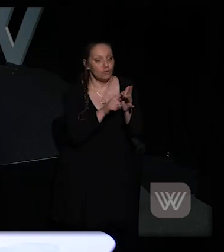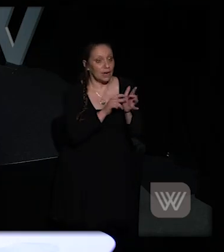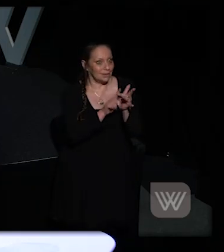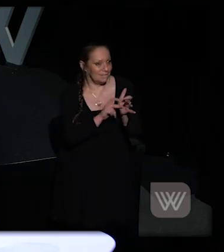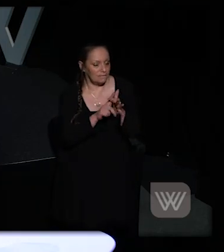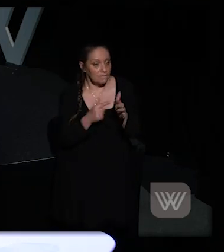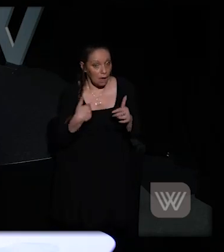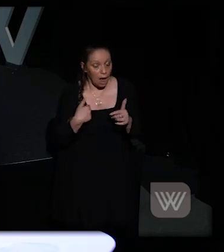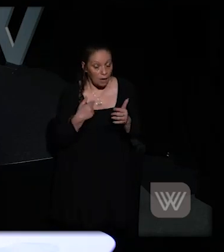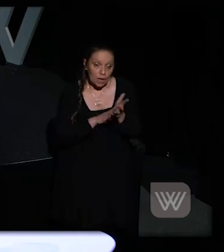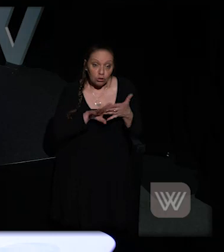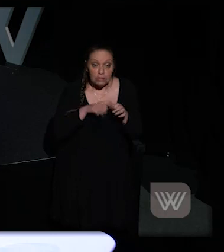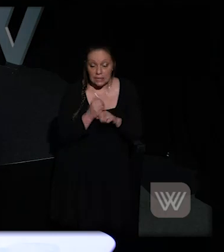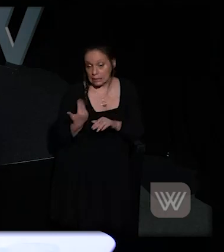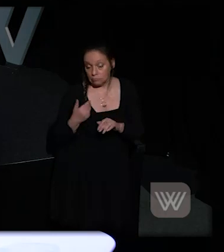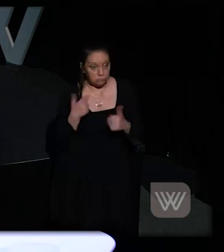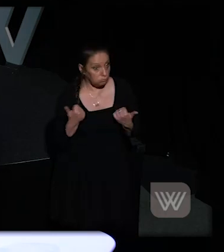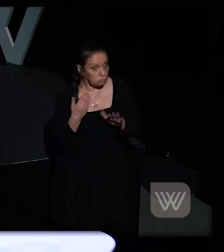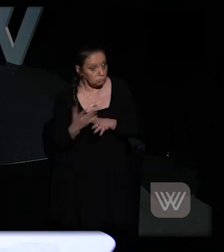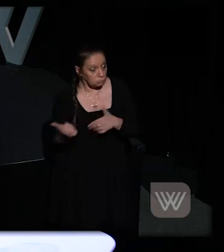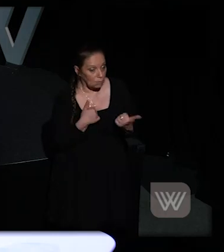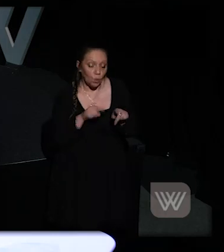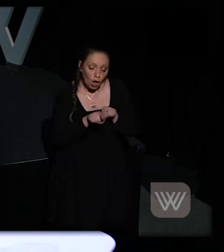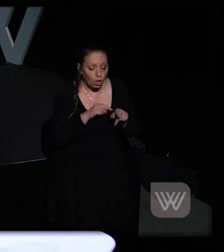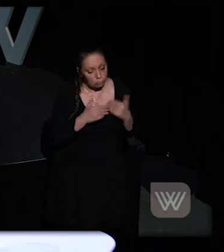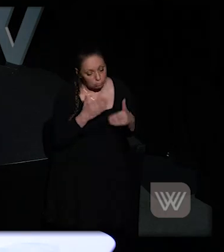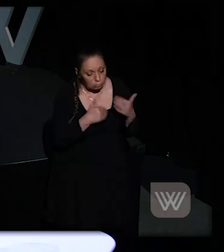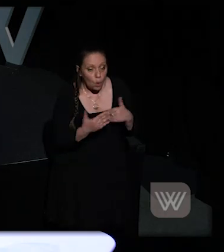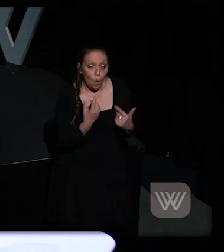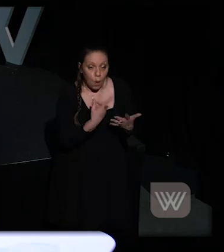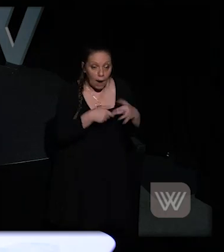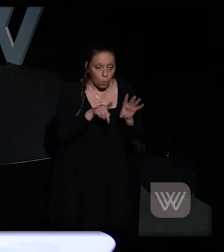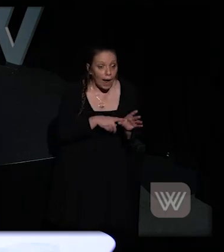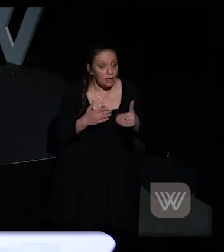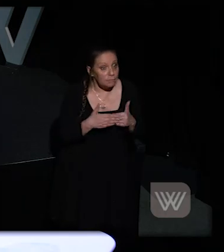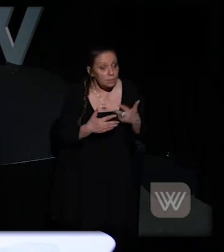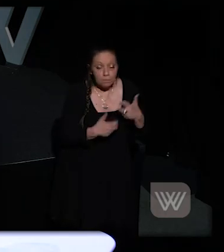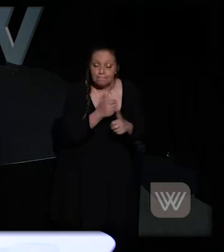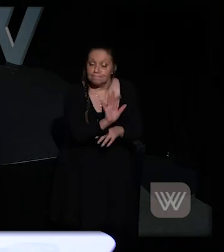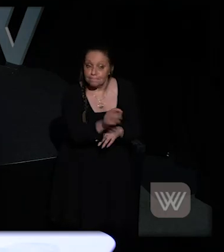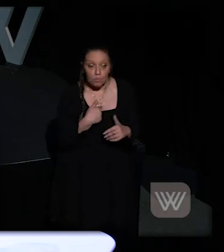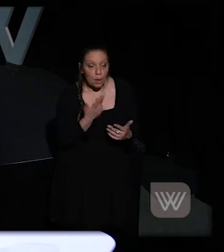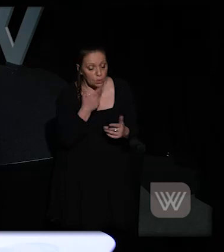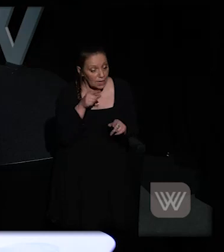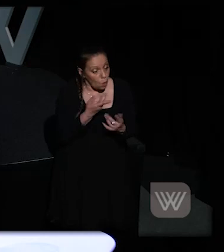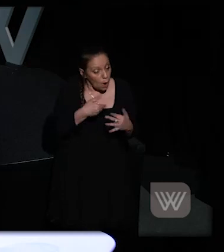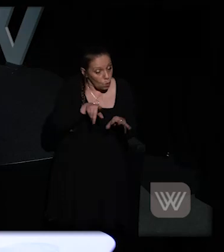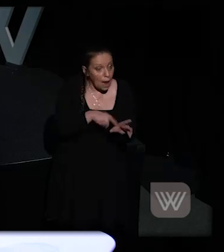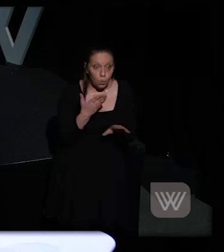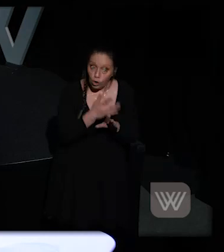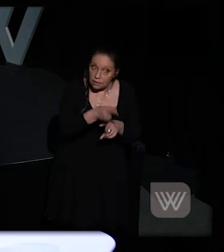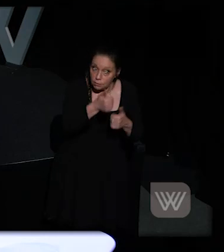well, and it has really worked. So we're learning this stuff as we go. There's not one way, but, you know, if that's working for you, go for